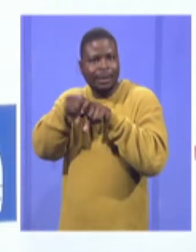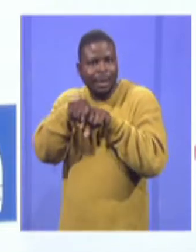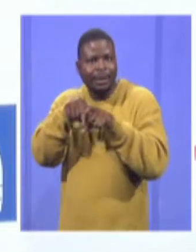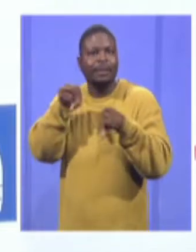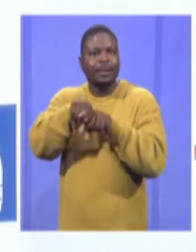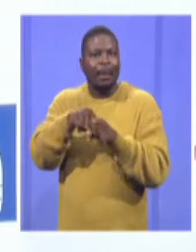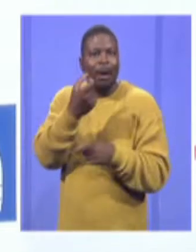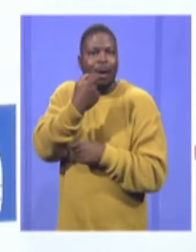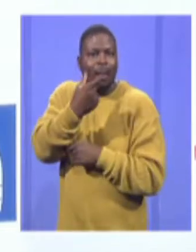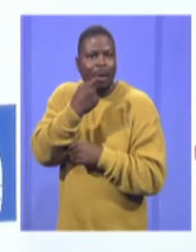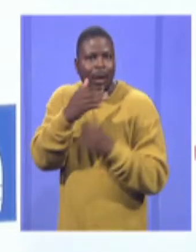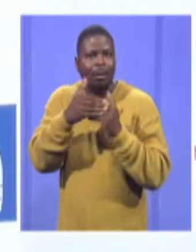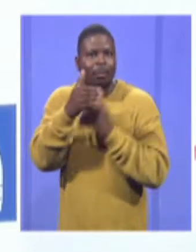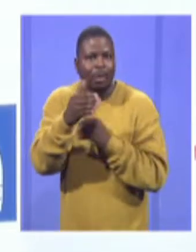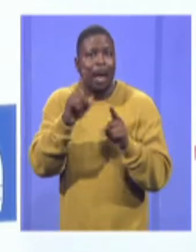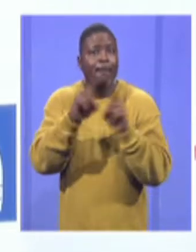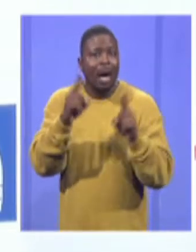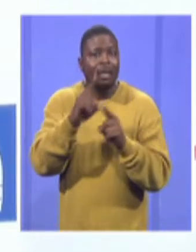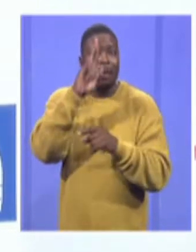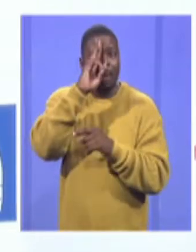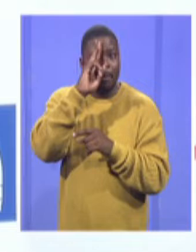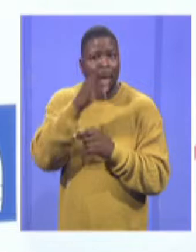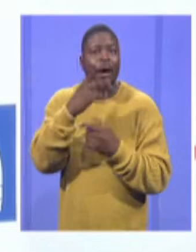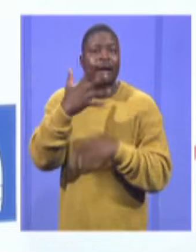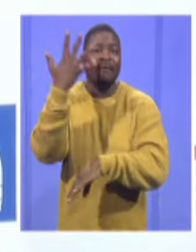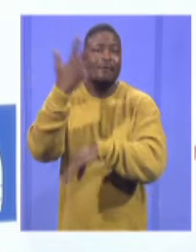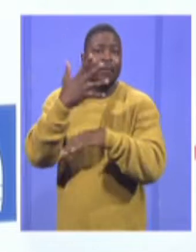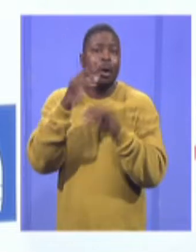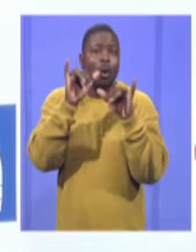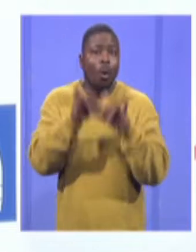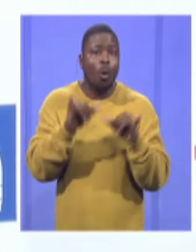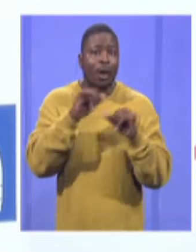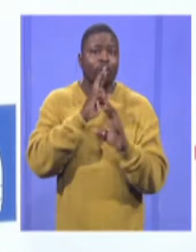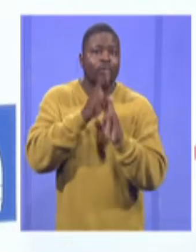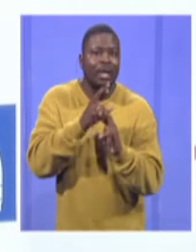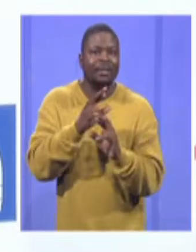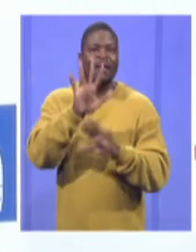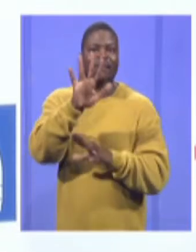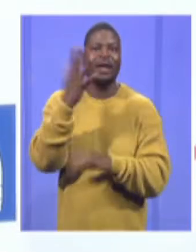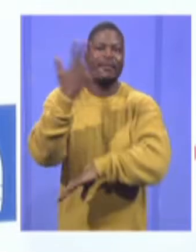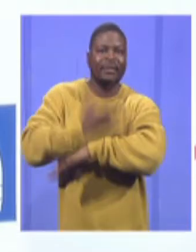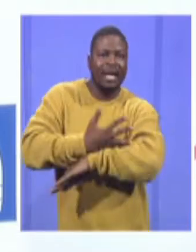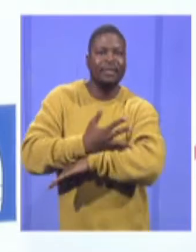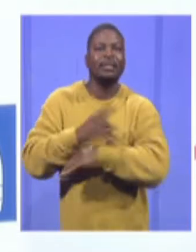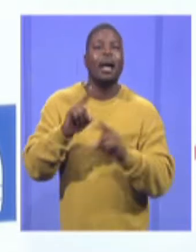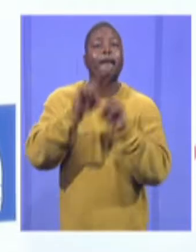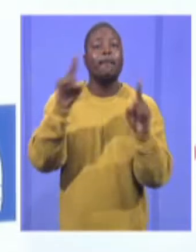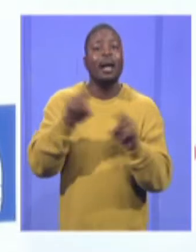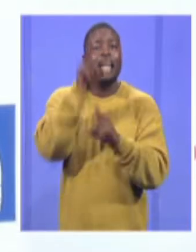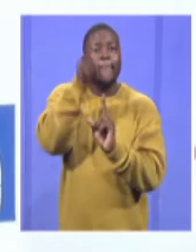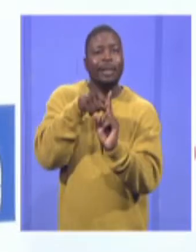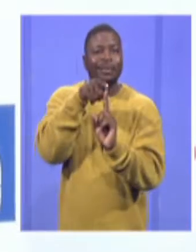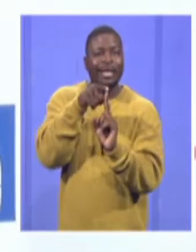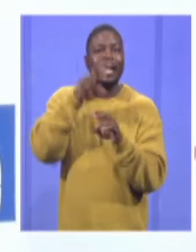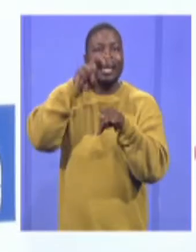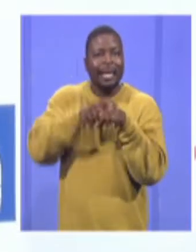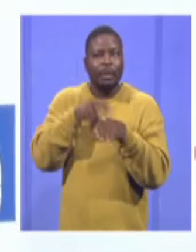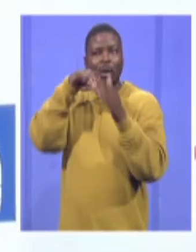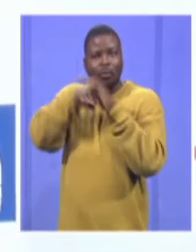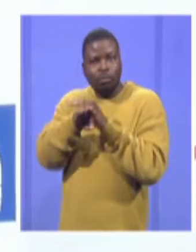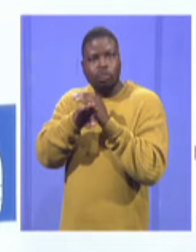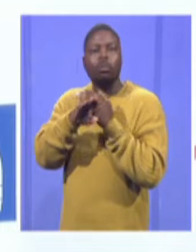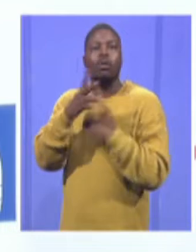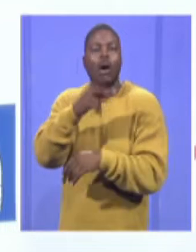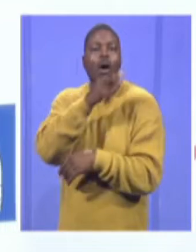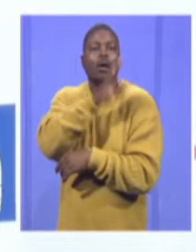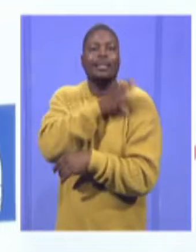can lead up to 5 days. A patient in this country may need to appear in person at the same clinic that they were tested